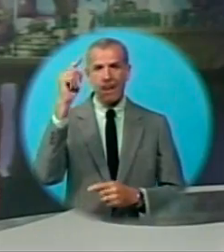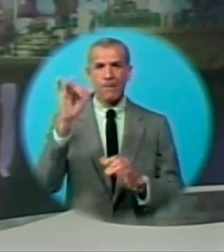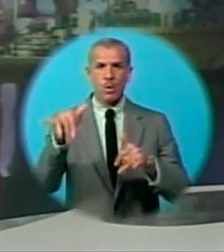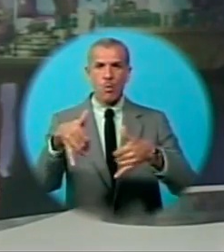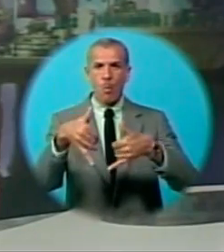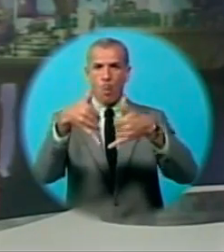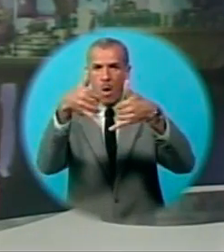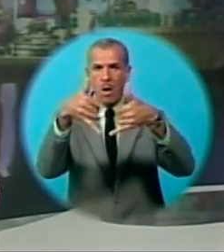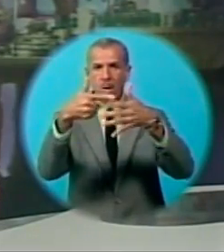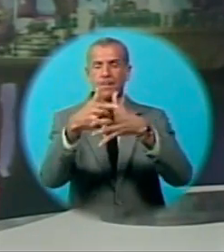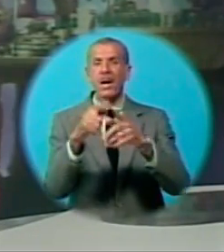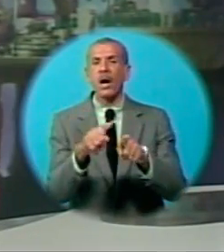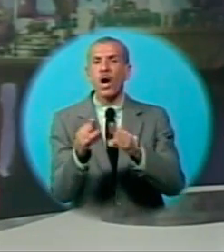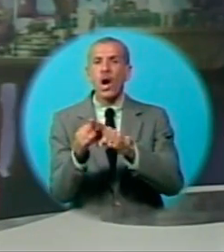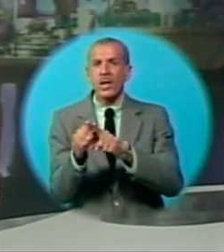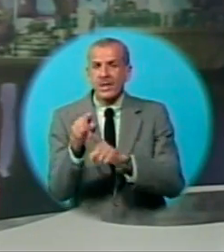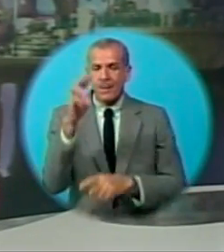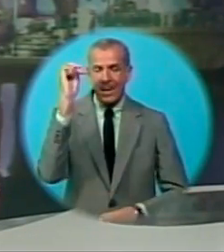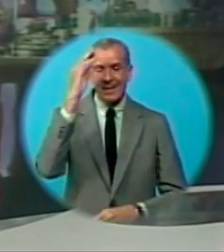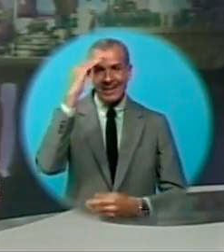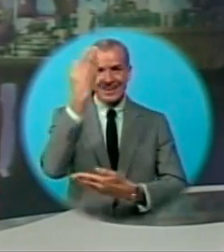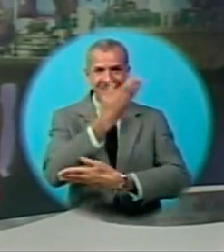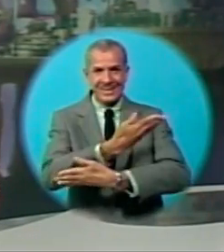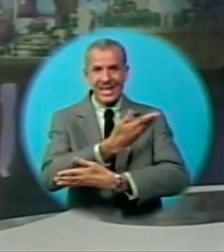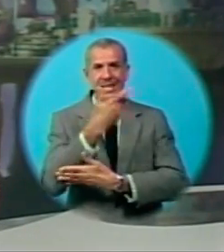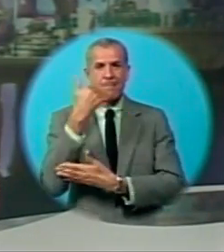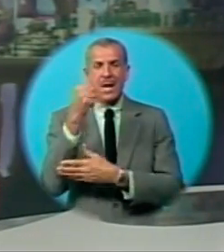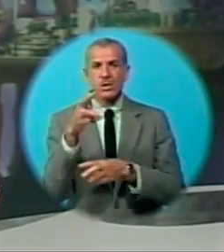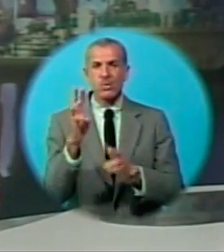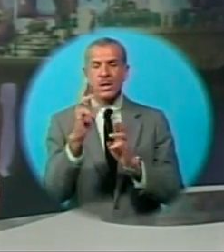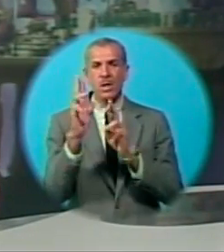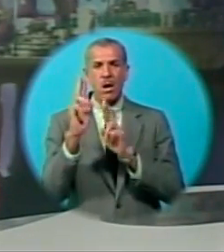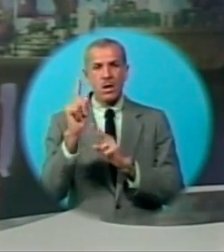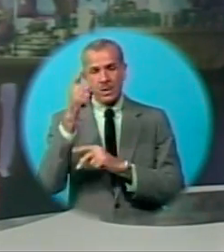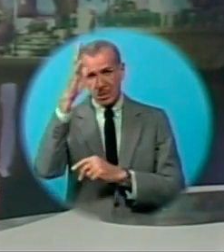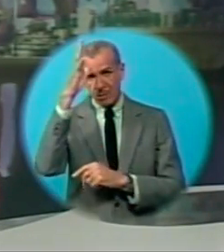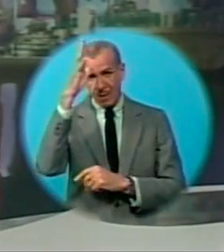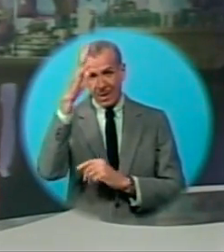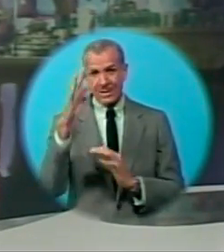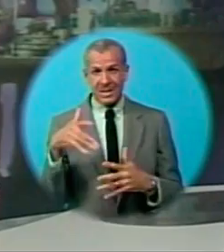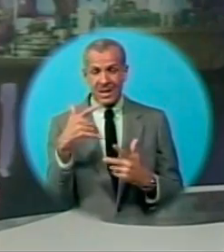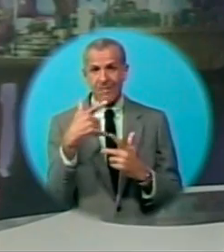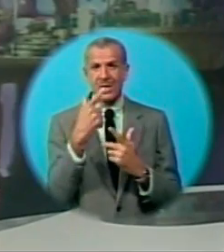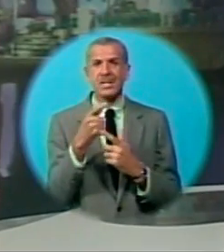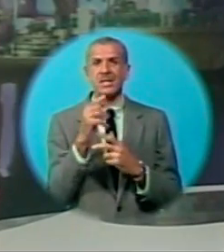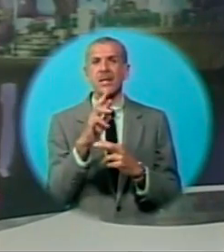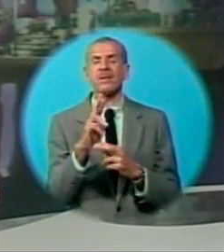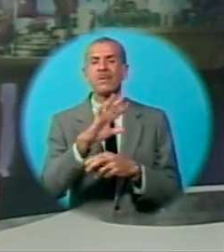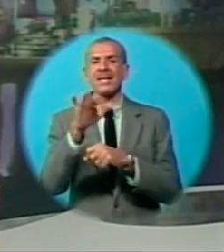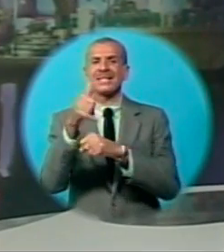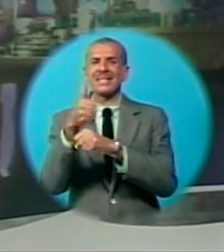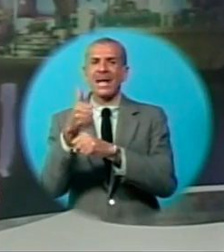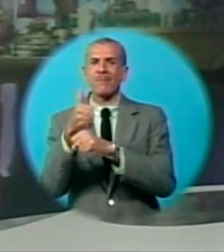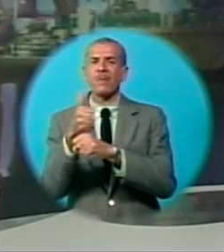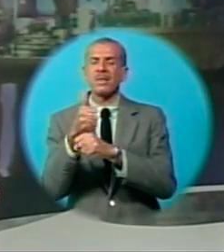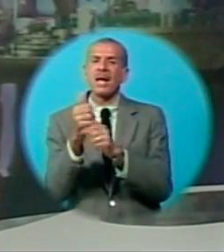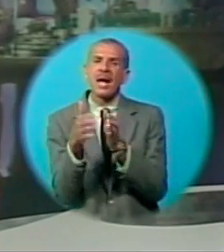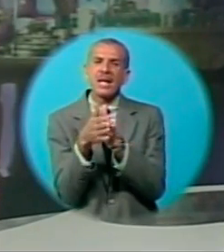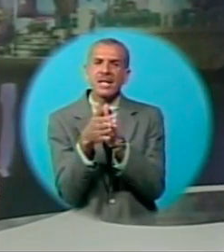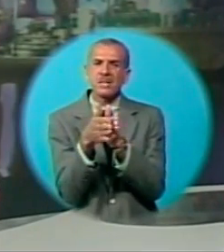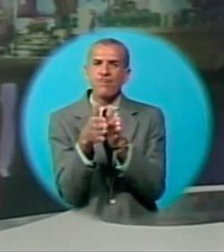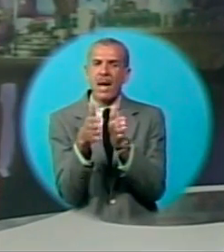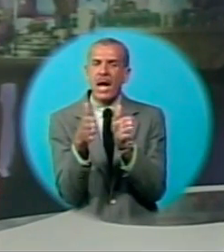award. However, according to Mr. Manning's son, the best way to honor his father's life would be the re-establishment and